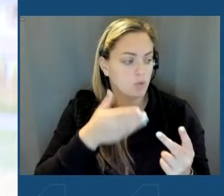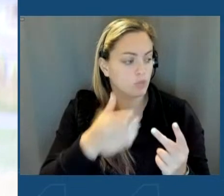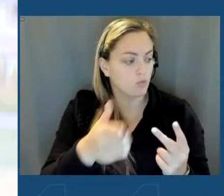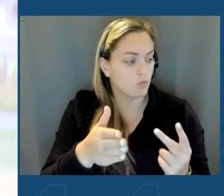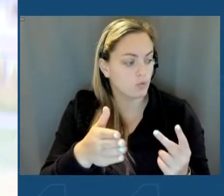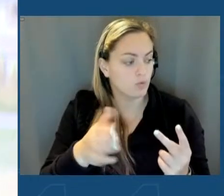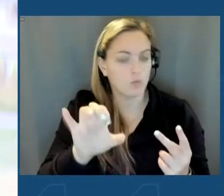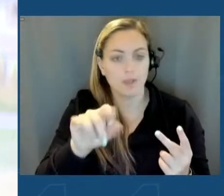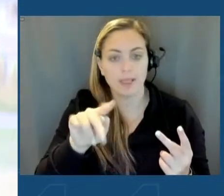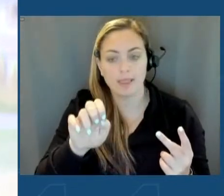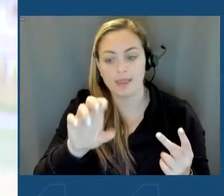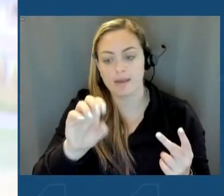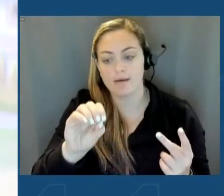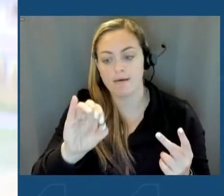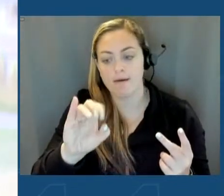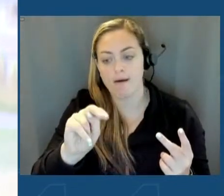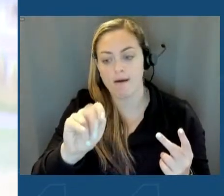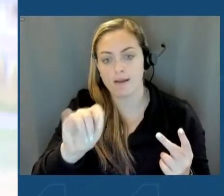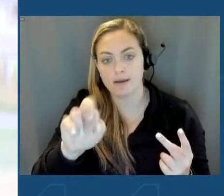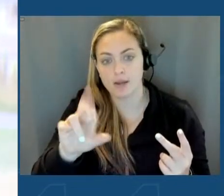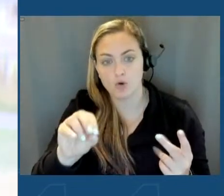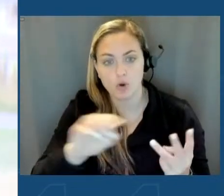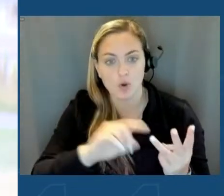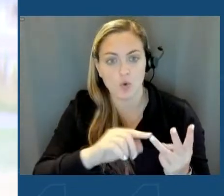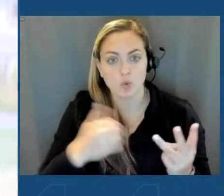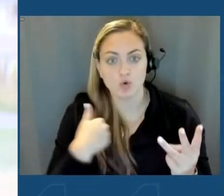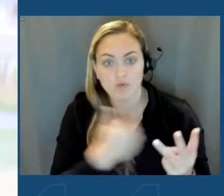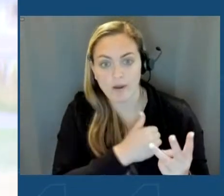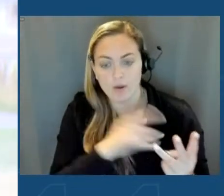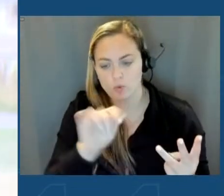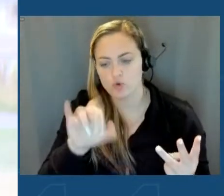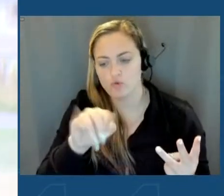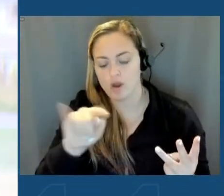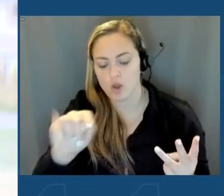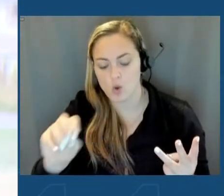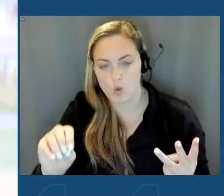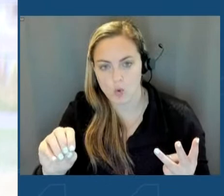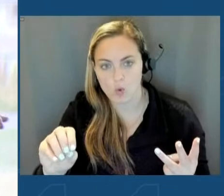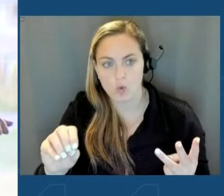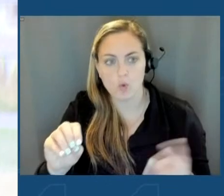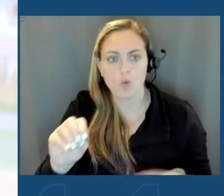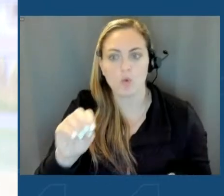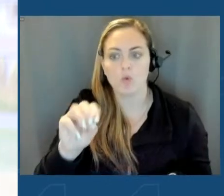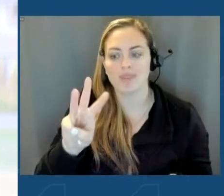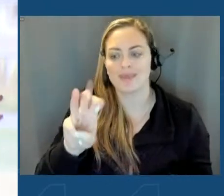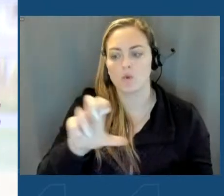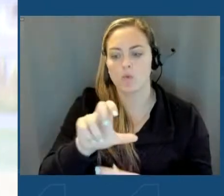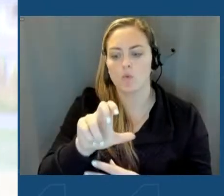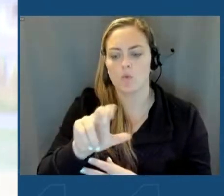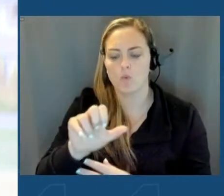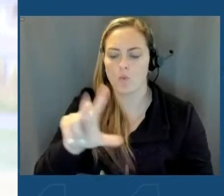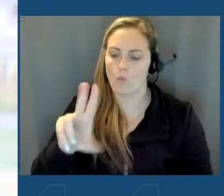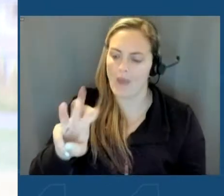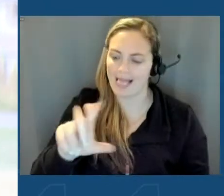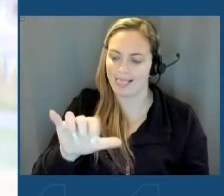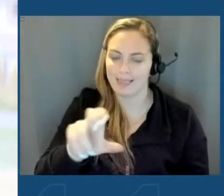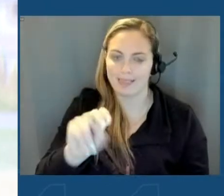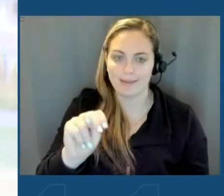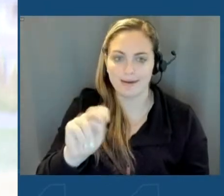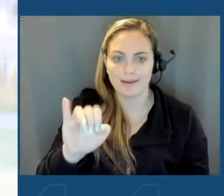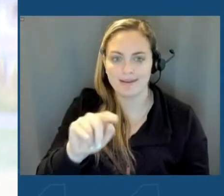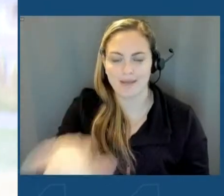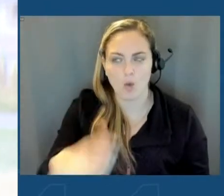Lake Ontario, they stopped in Toronto, they came to the Erie Canal, not the Erie Canal, the Welland Canal. I don't even want to say that because we know the